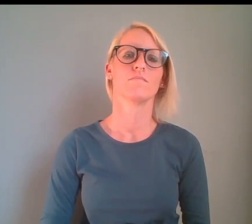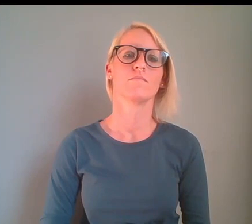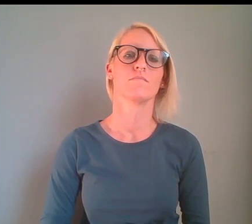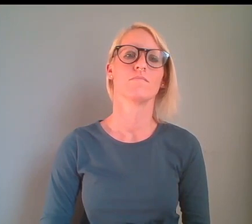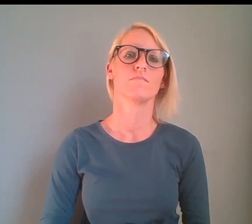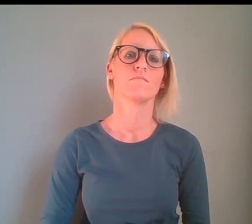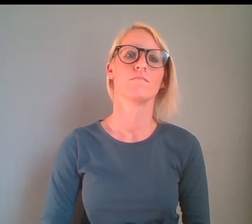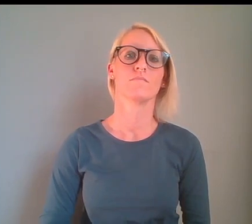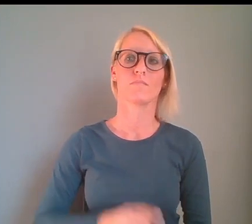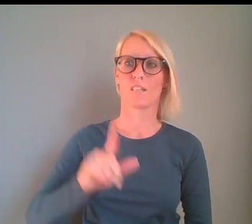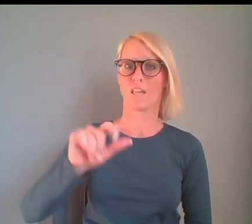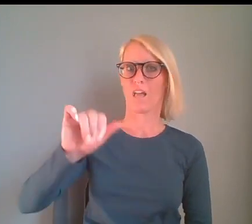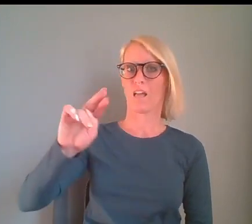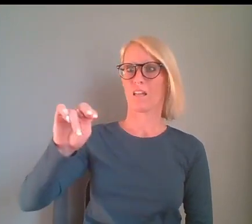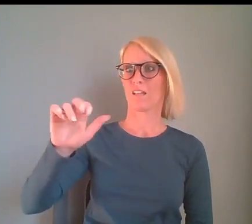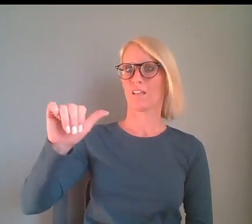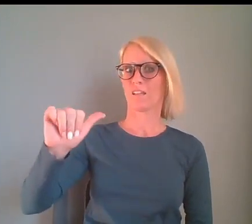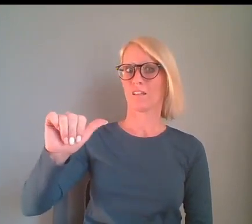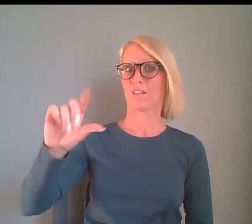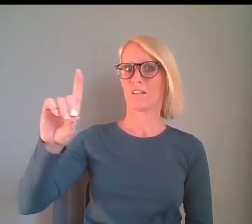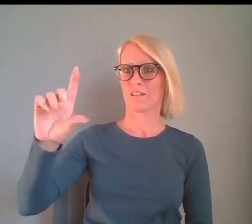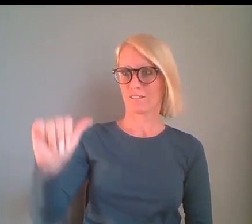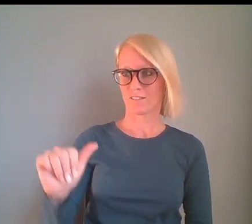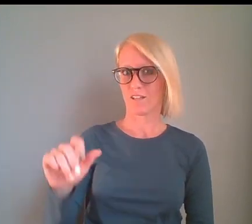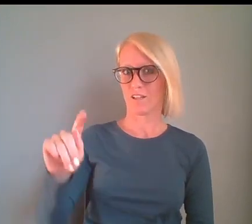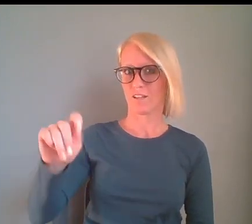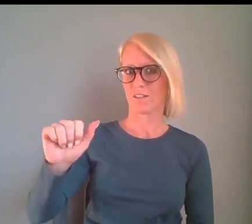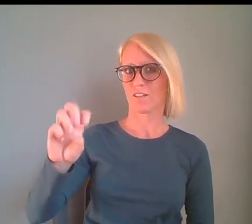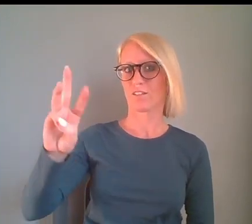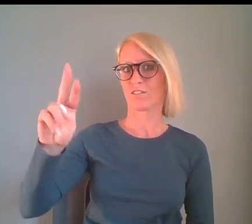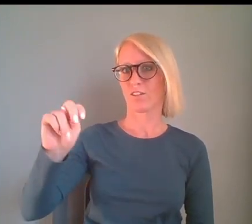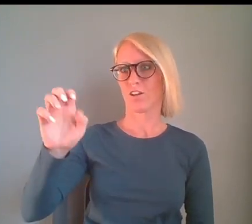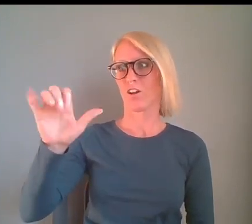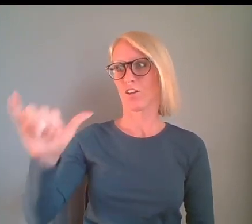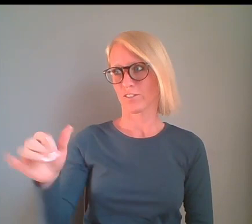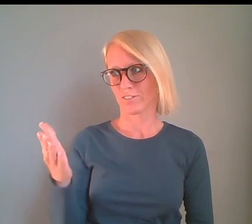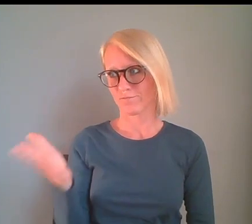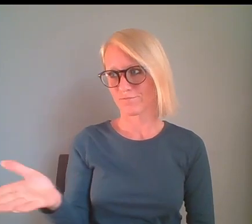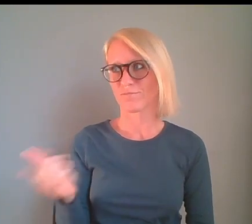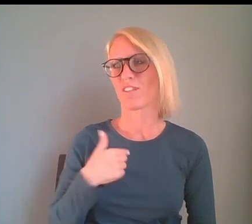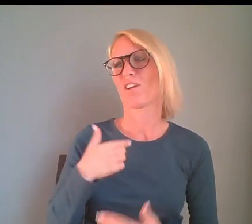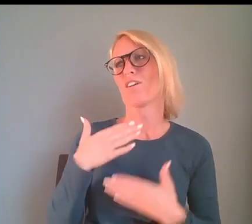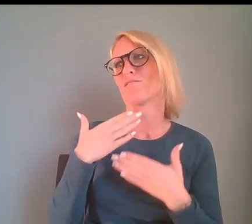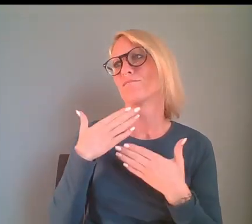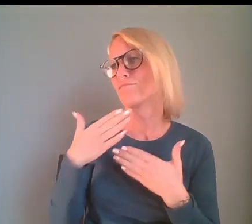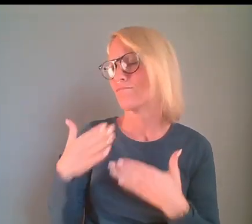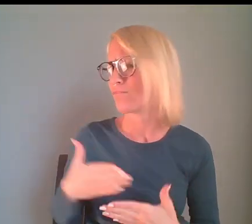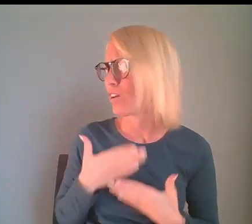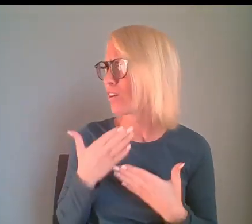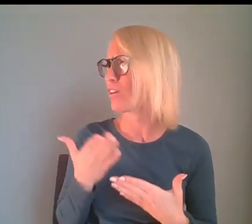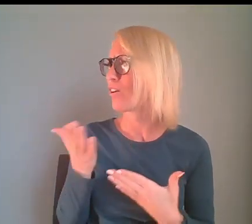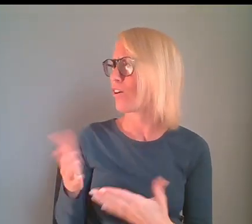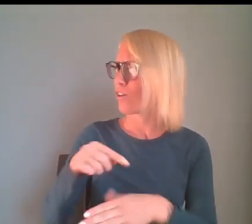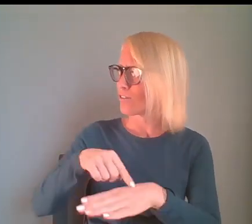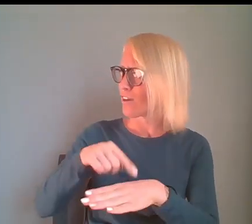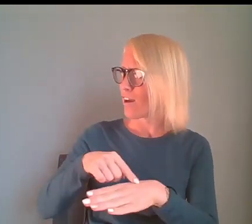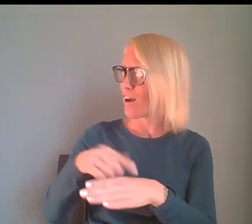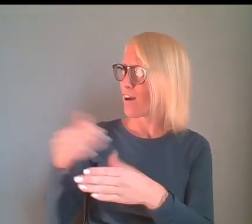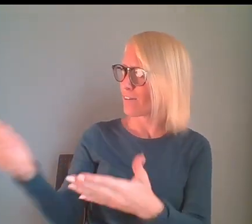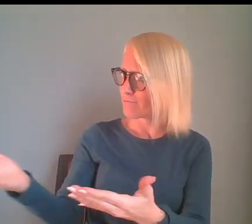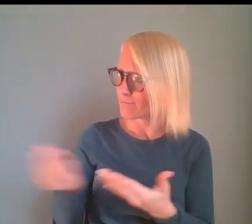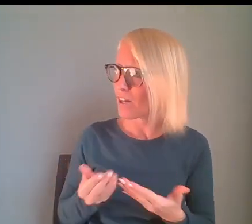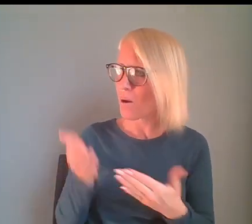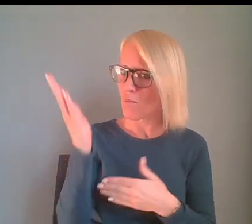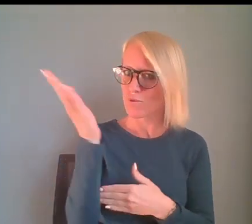Linda Tawny has been extremely generous with her time and her talent to come and present to you